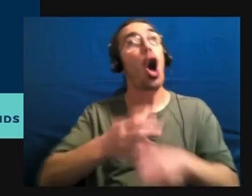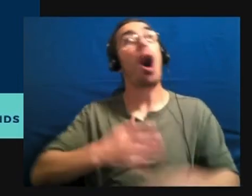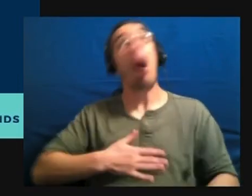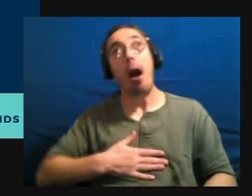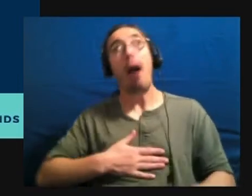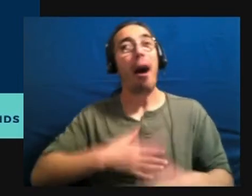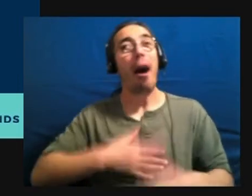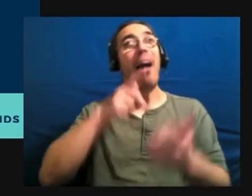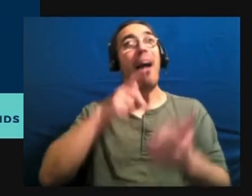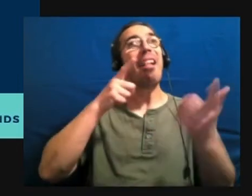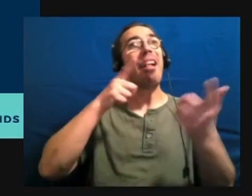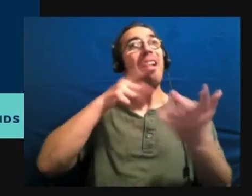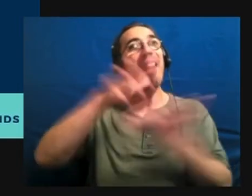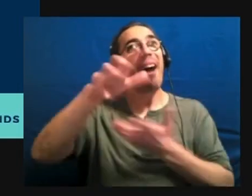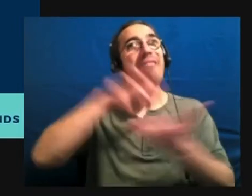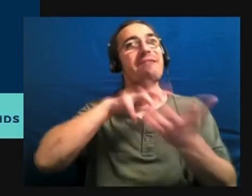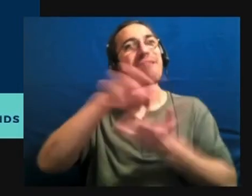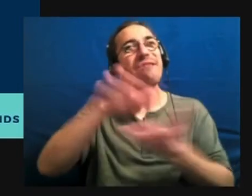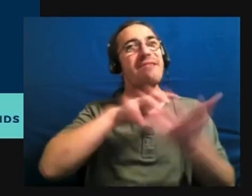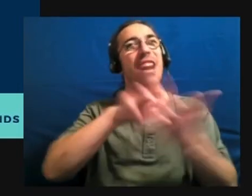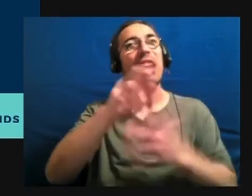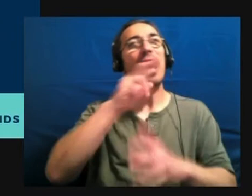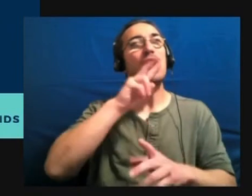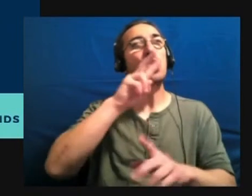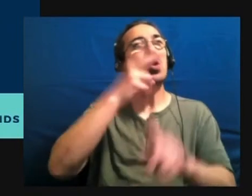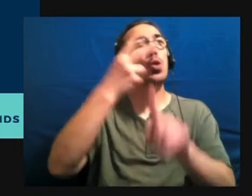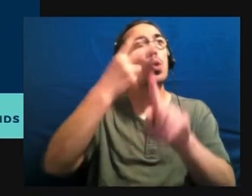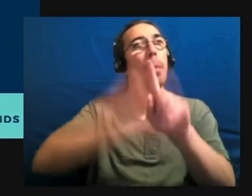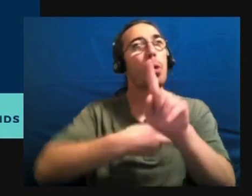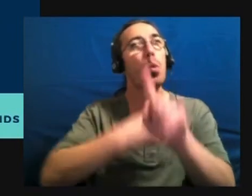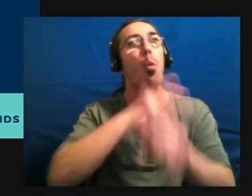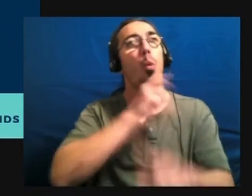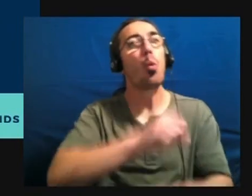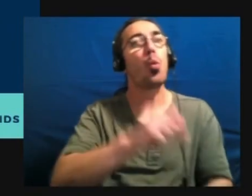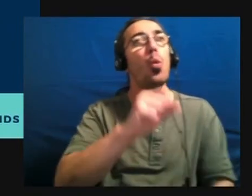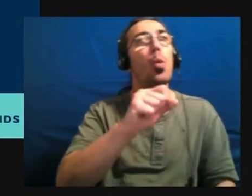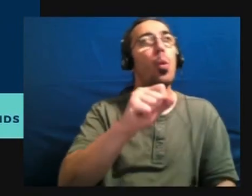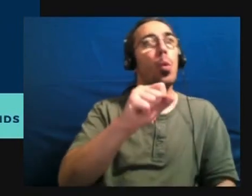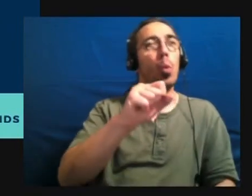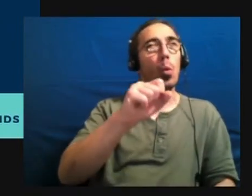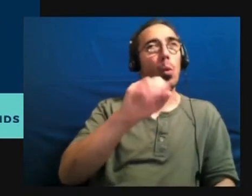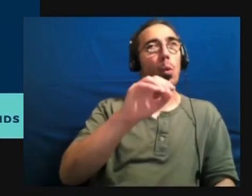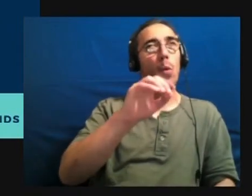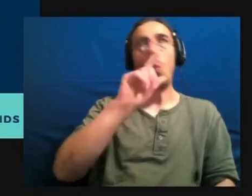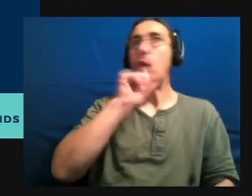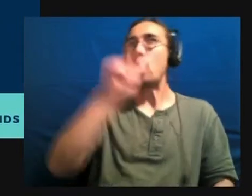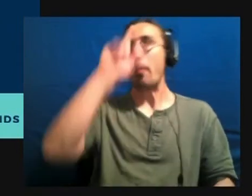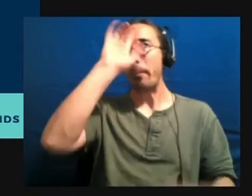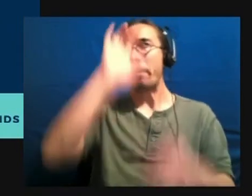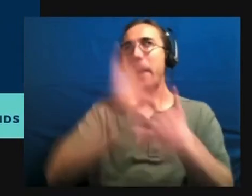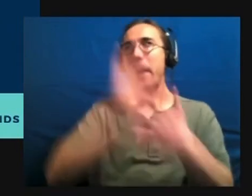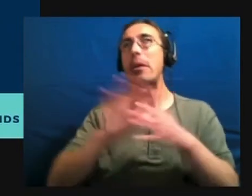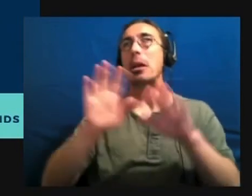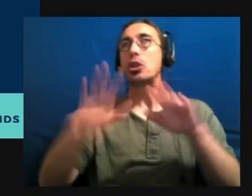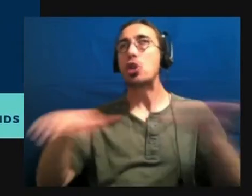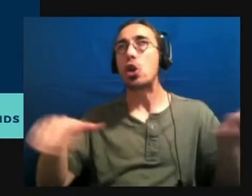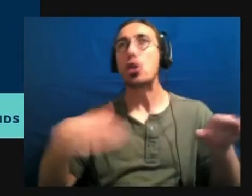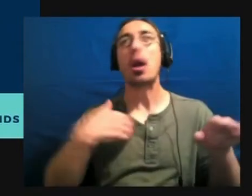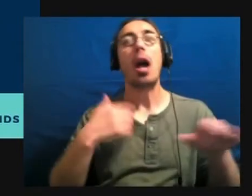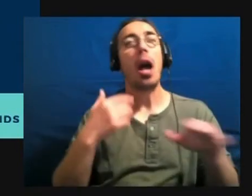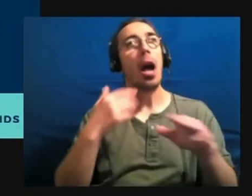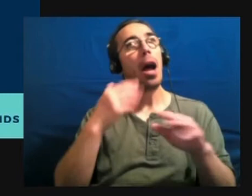at like 2 months, when I don't think kids are smiling